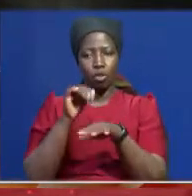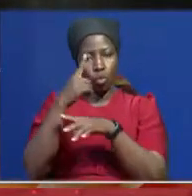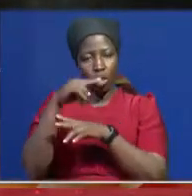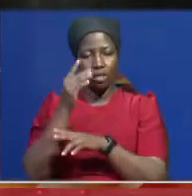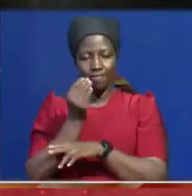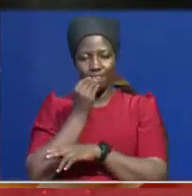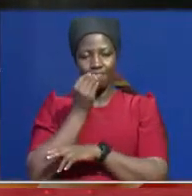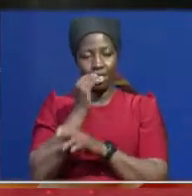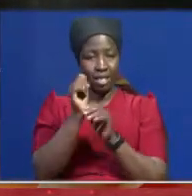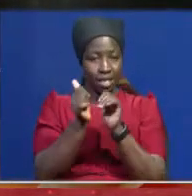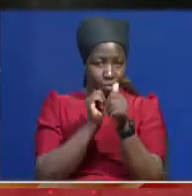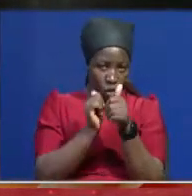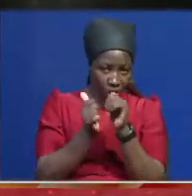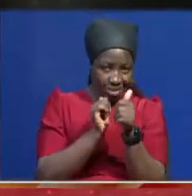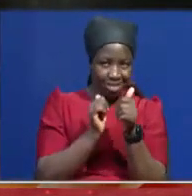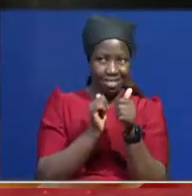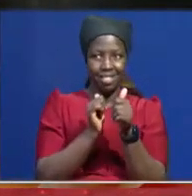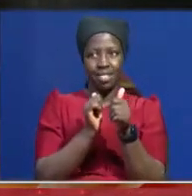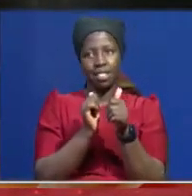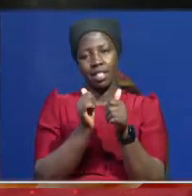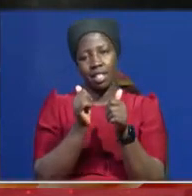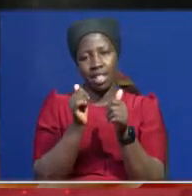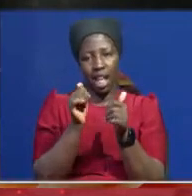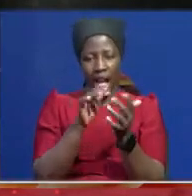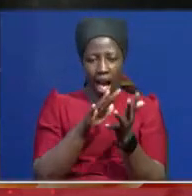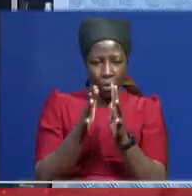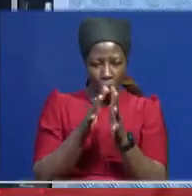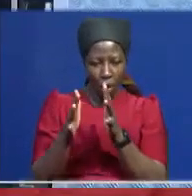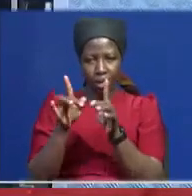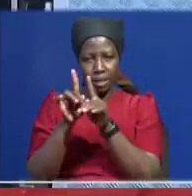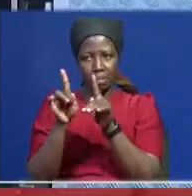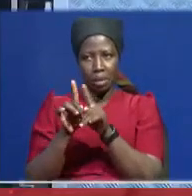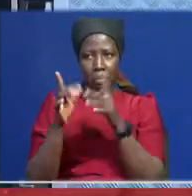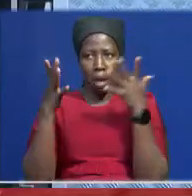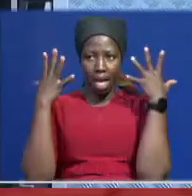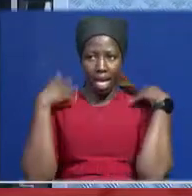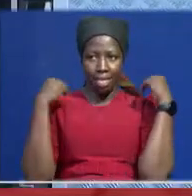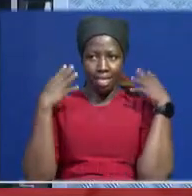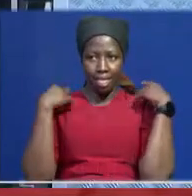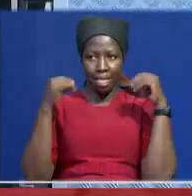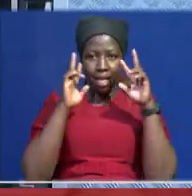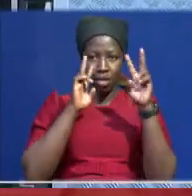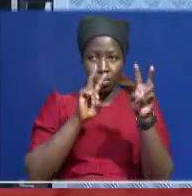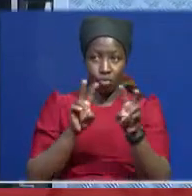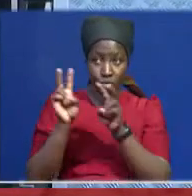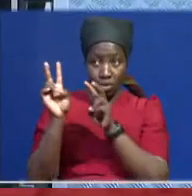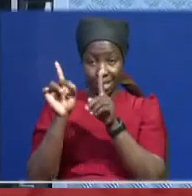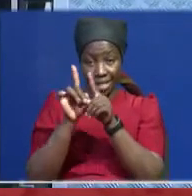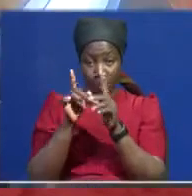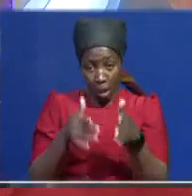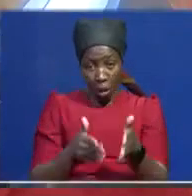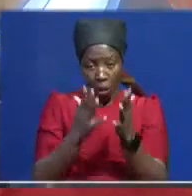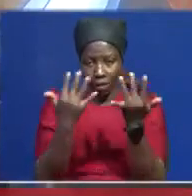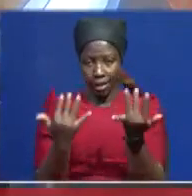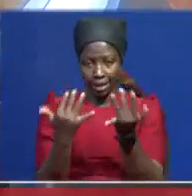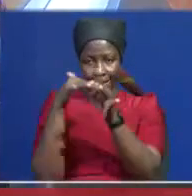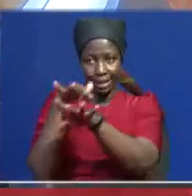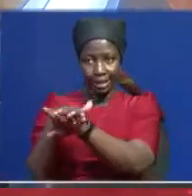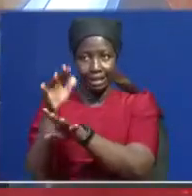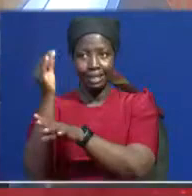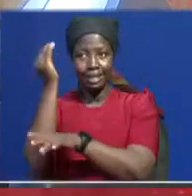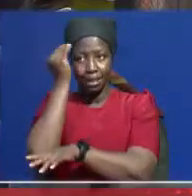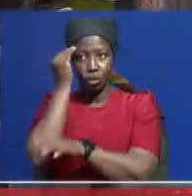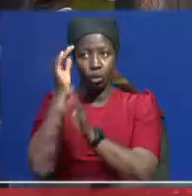anatomy, and exercise analysis. Let's take a look. As a way of integrating education